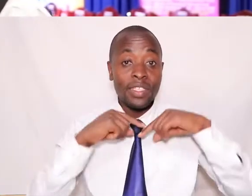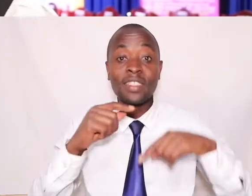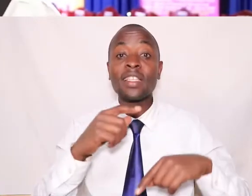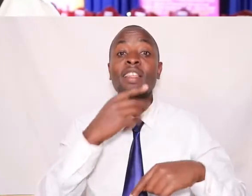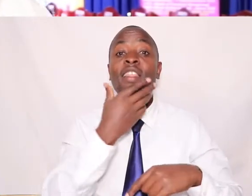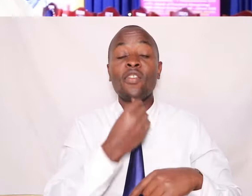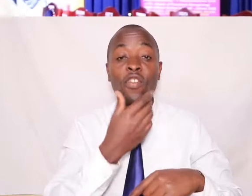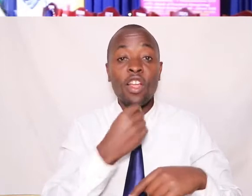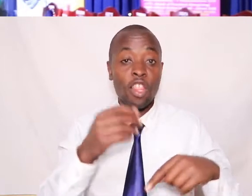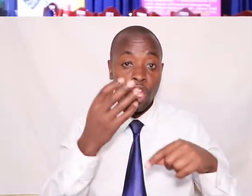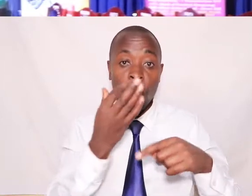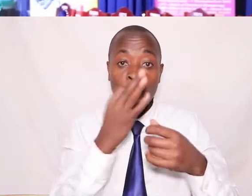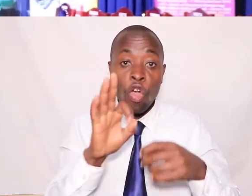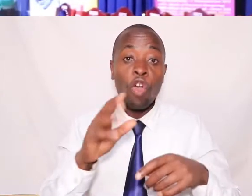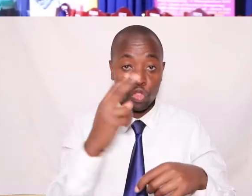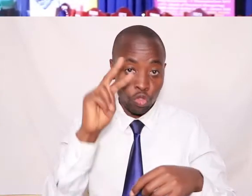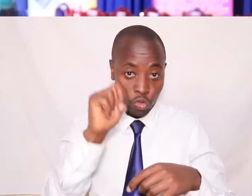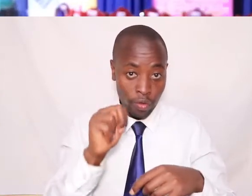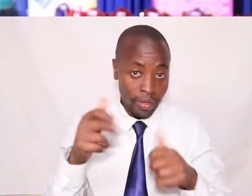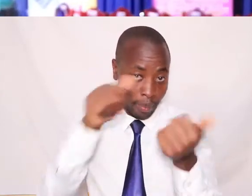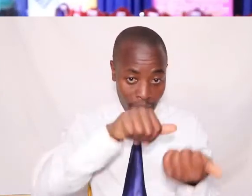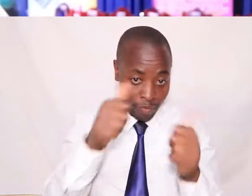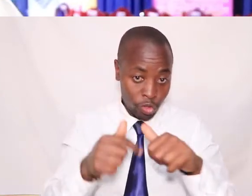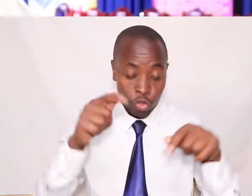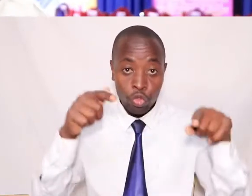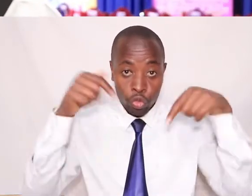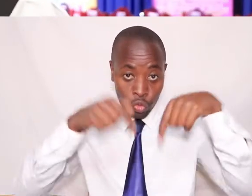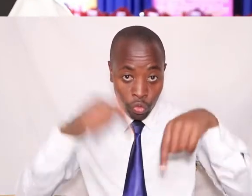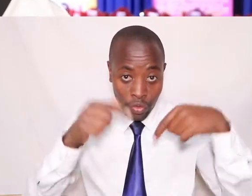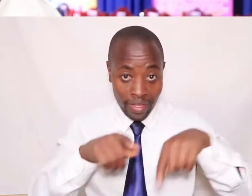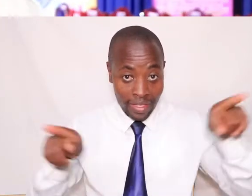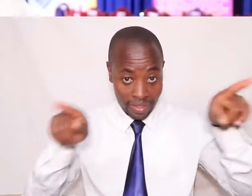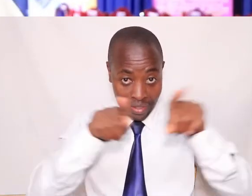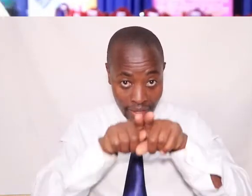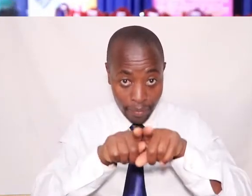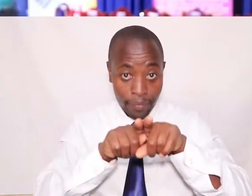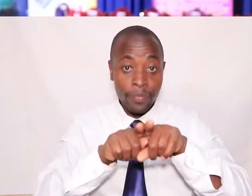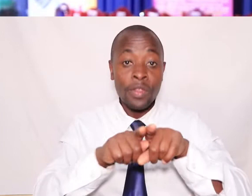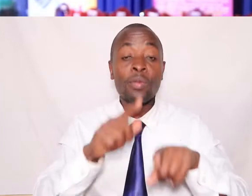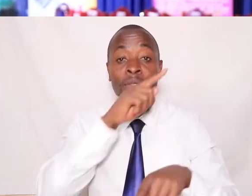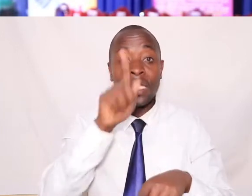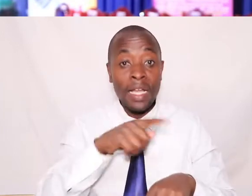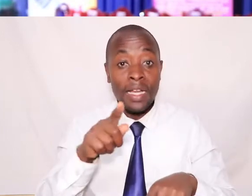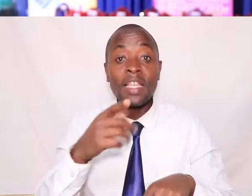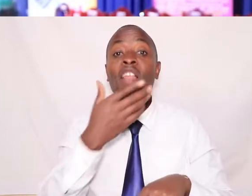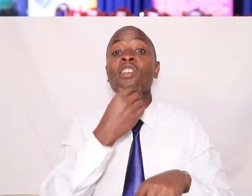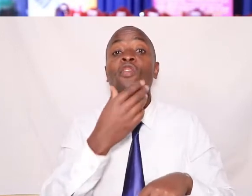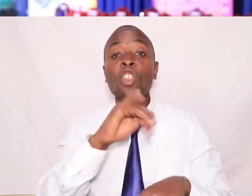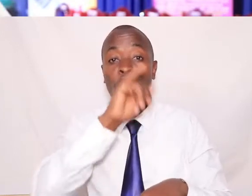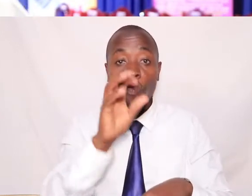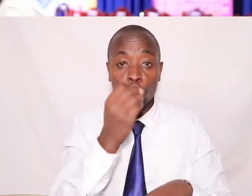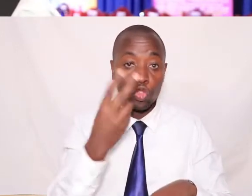we are going to ponder about the similarities of the accounts between Zechariah, the father to John the Baptist, and